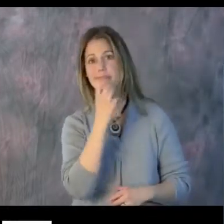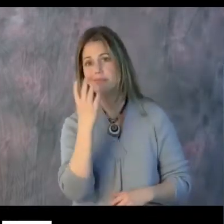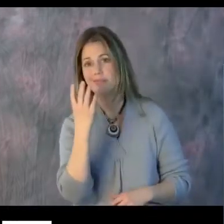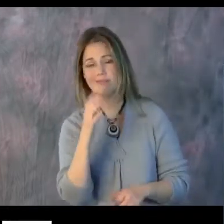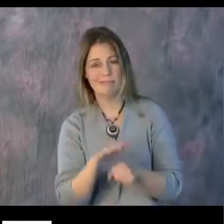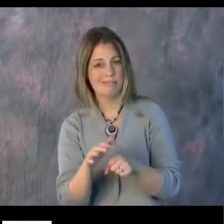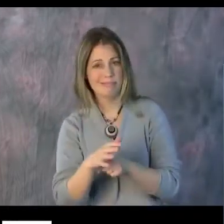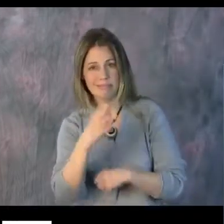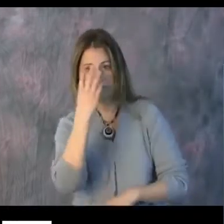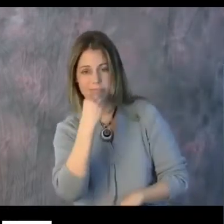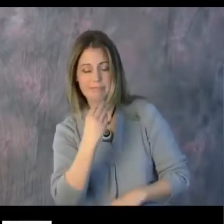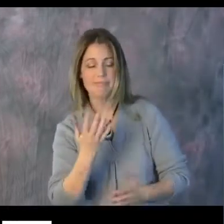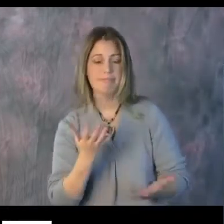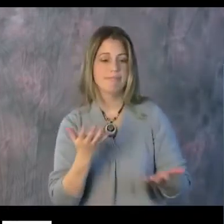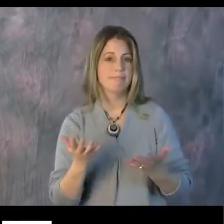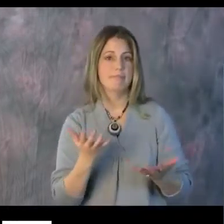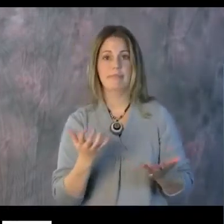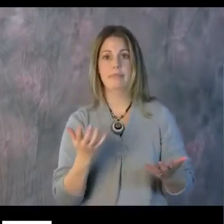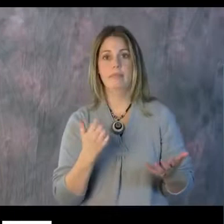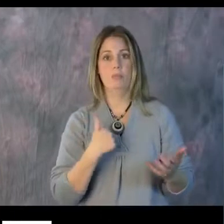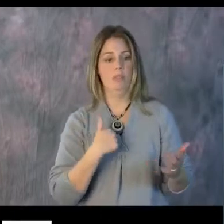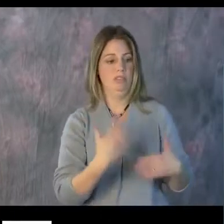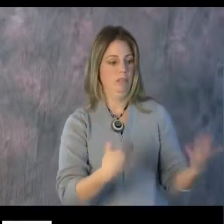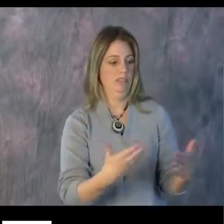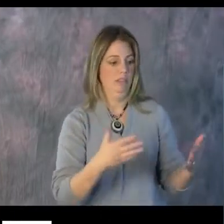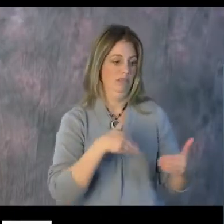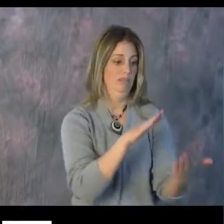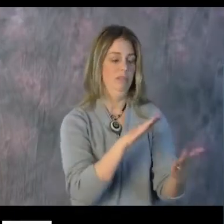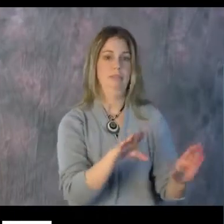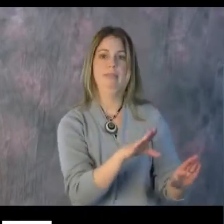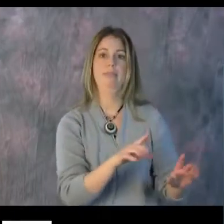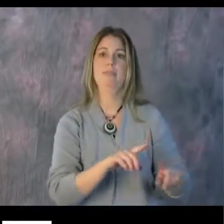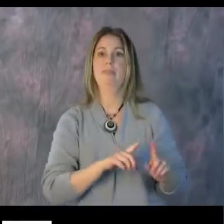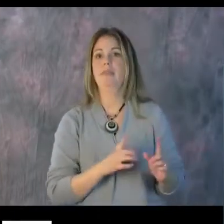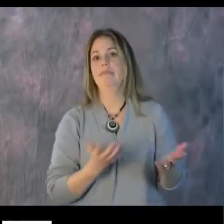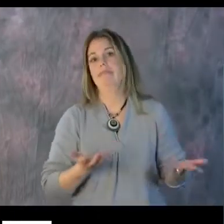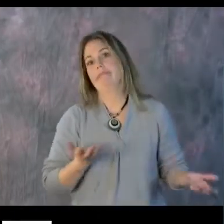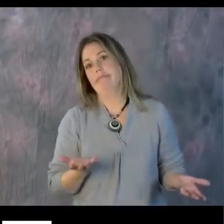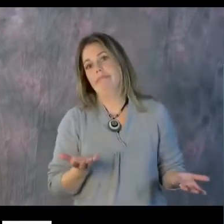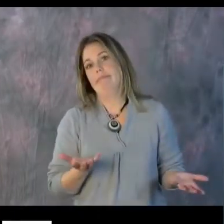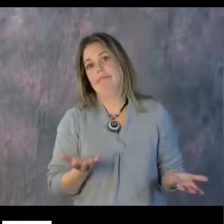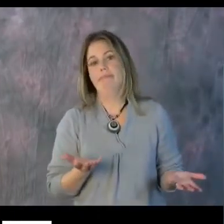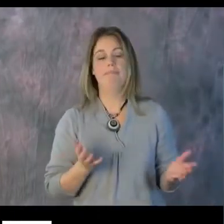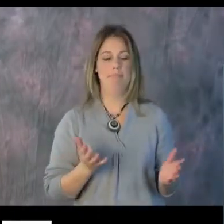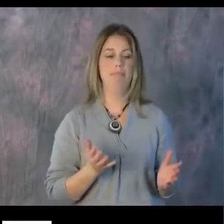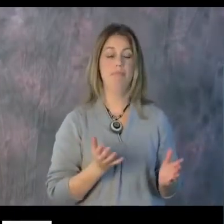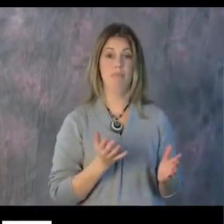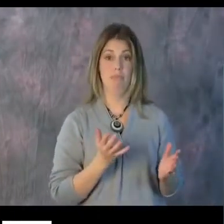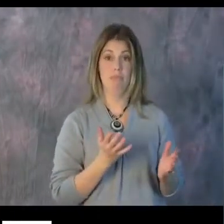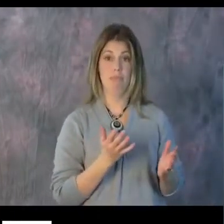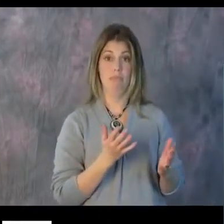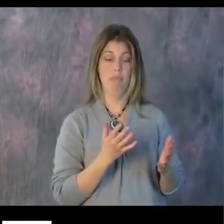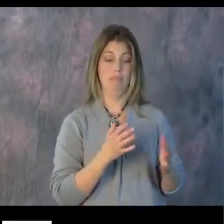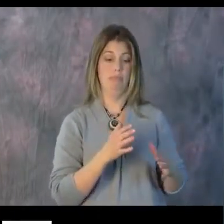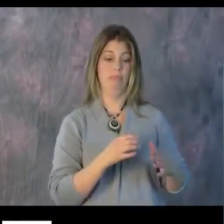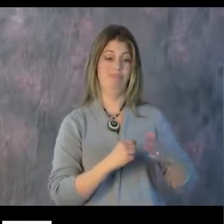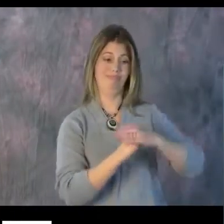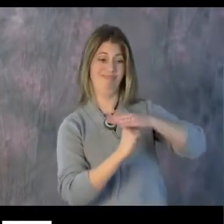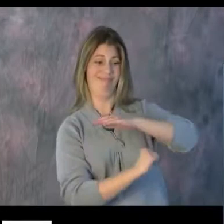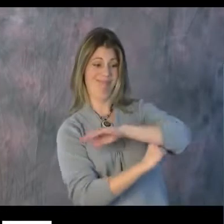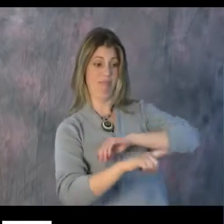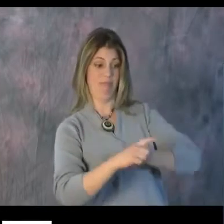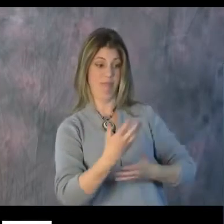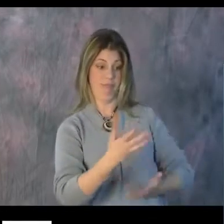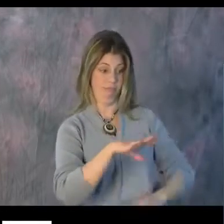Sometimes kids are sick or they didn't get enough sleep, and we just immediately are confronting the problem. It's not going to be successful.